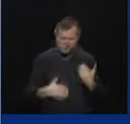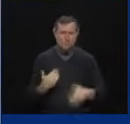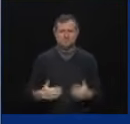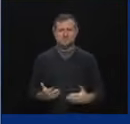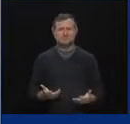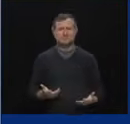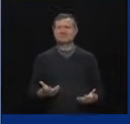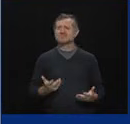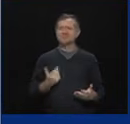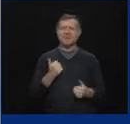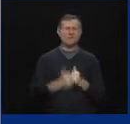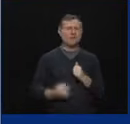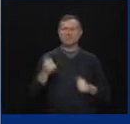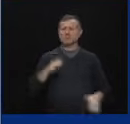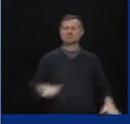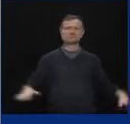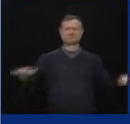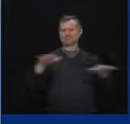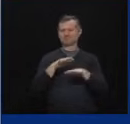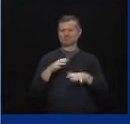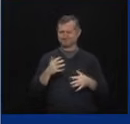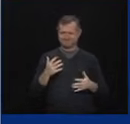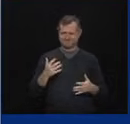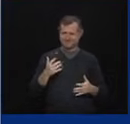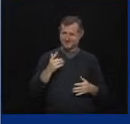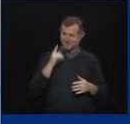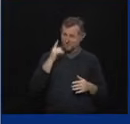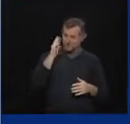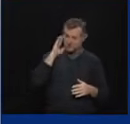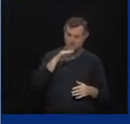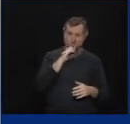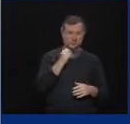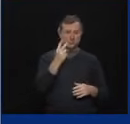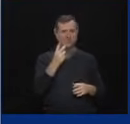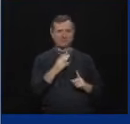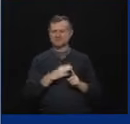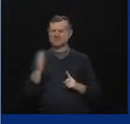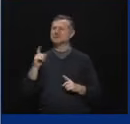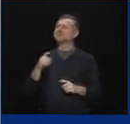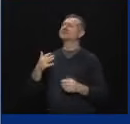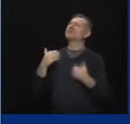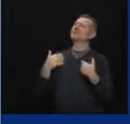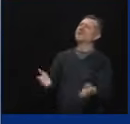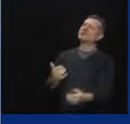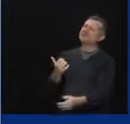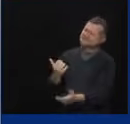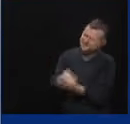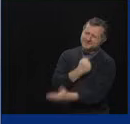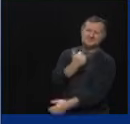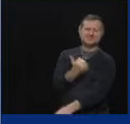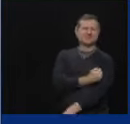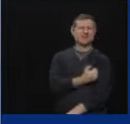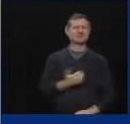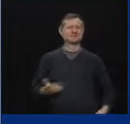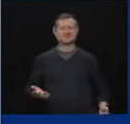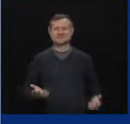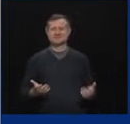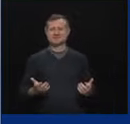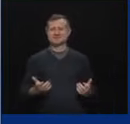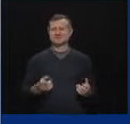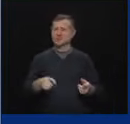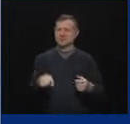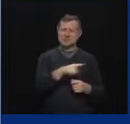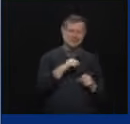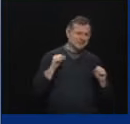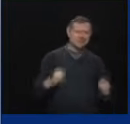is eligible, and that is everybody over the age of 12, would simply get their vaccine and then prepare to get their booster, we could get through this